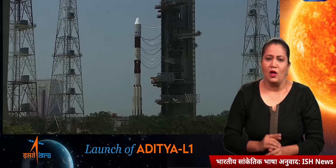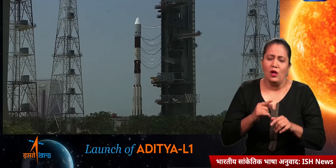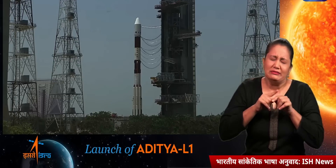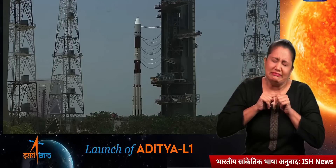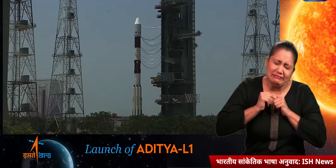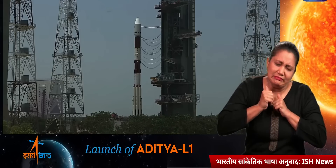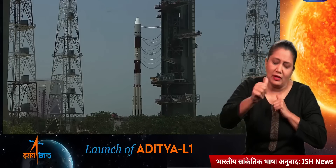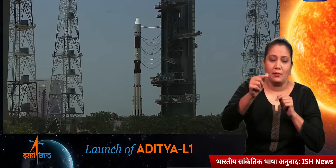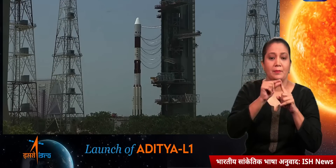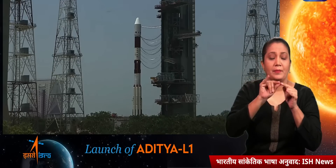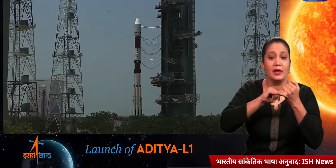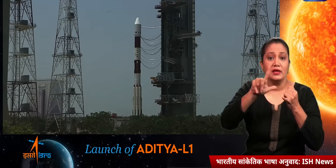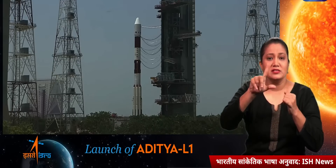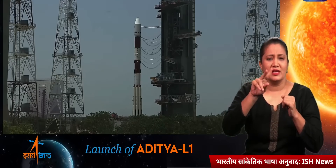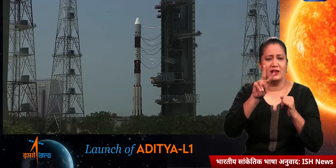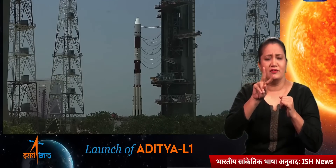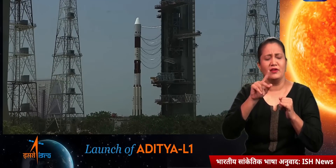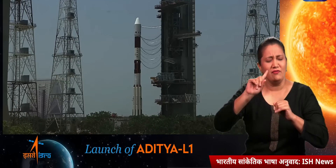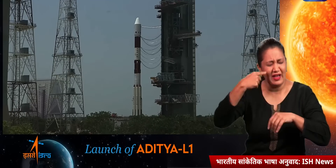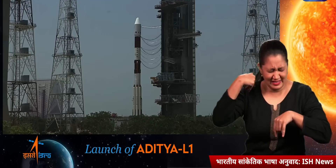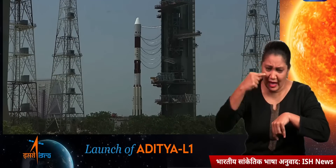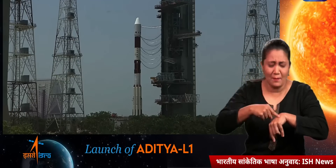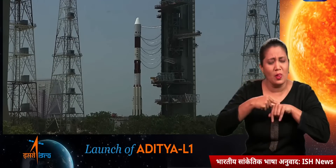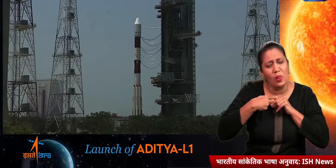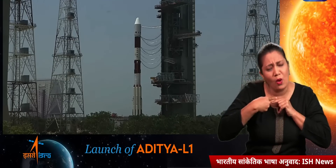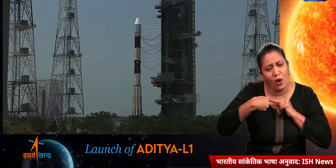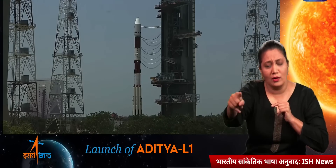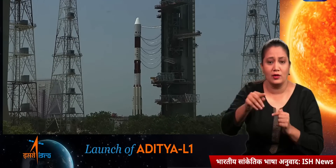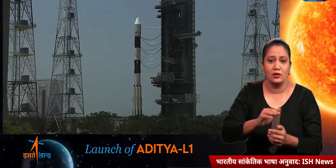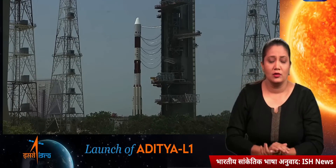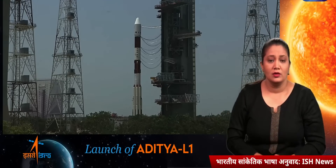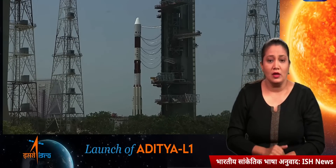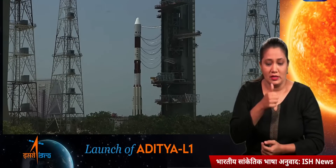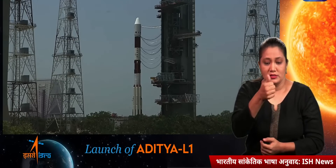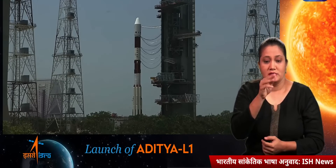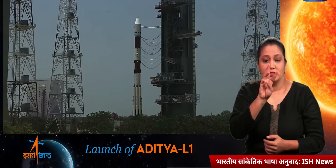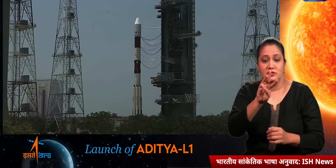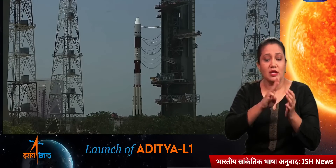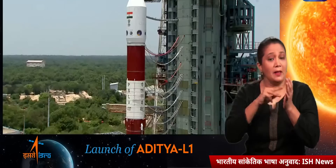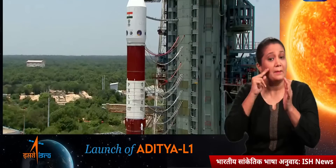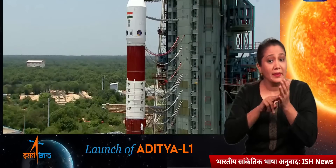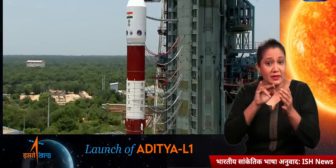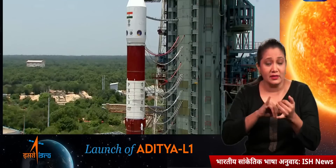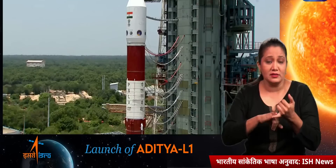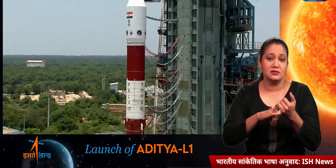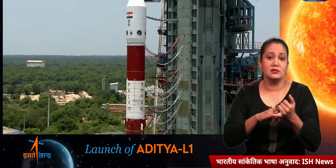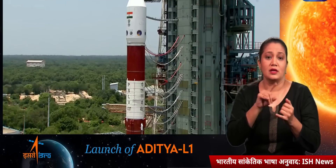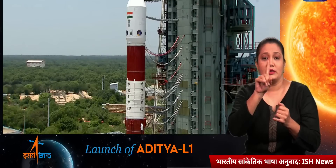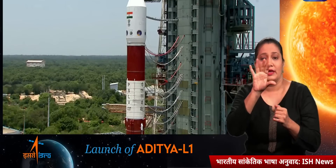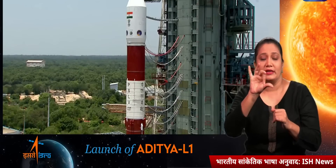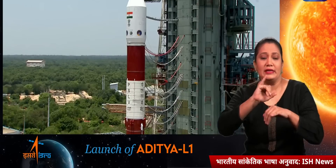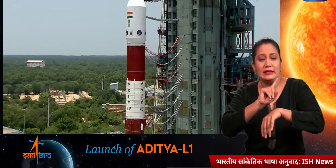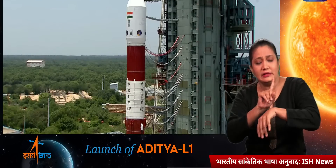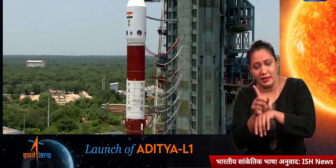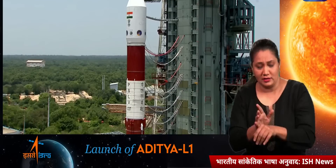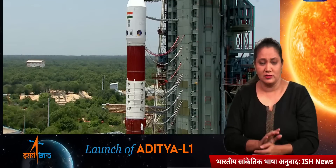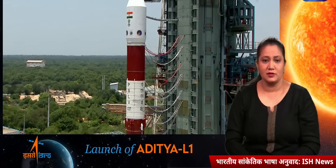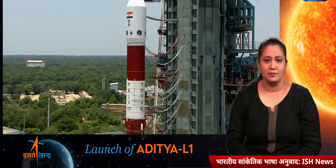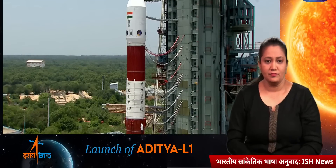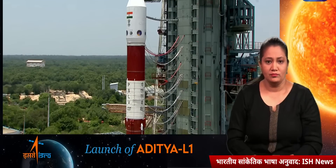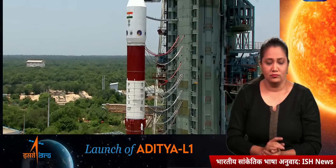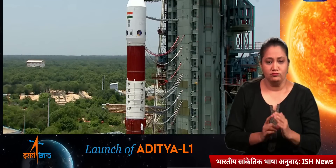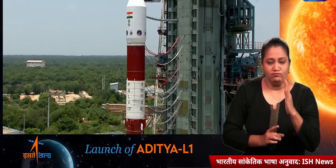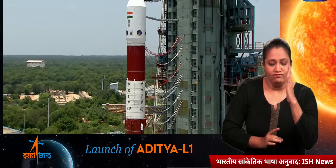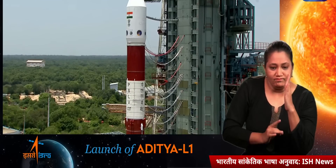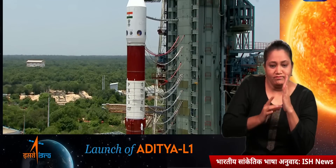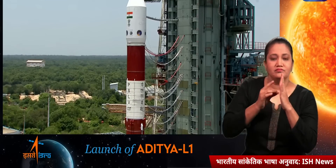of PSLV. It is going to last for 63 minutes and 19 seconds. The liftoff